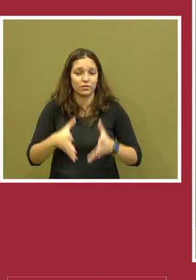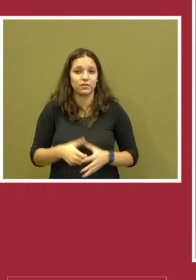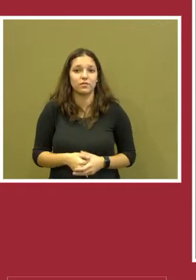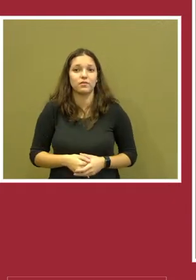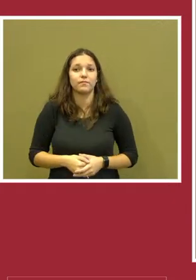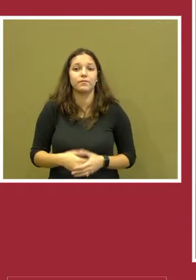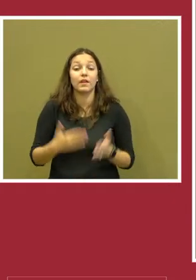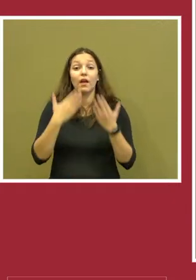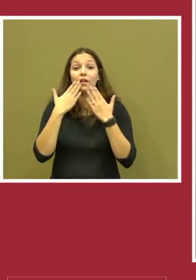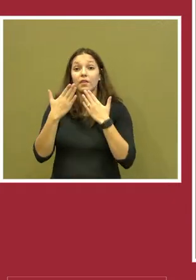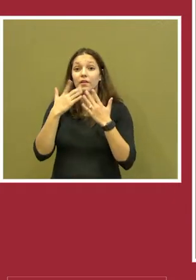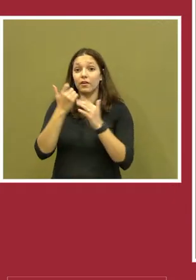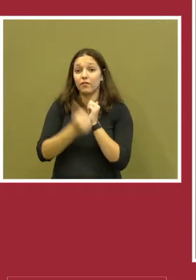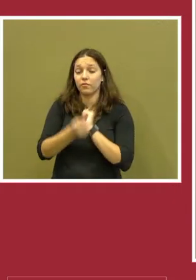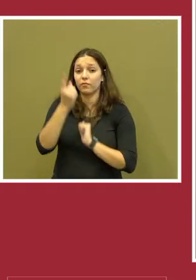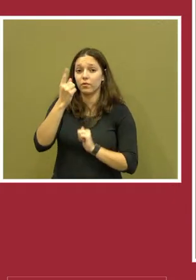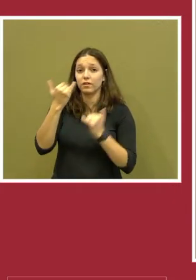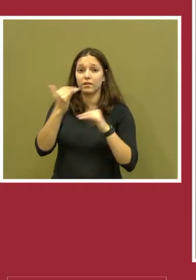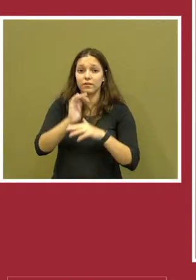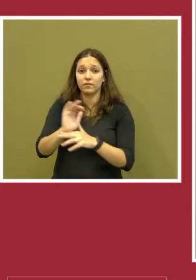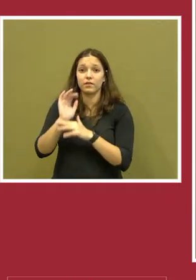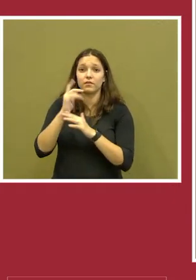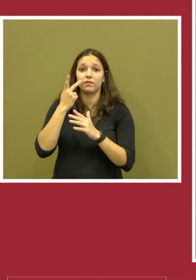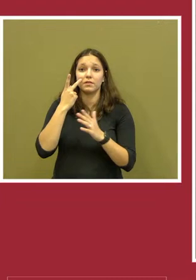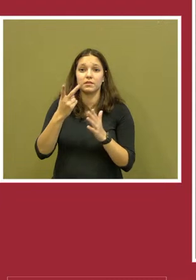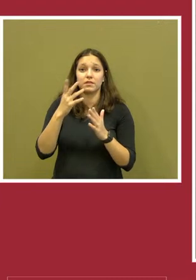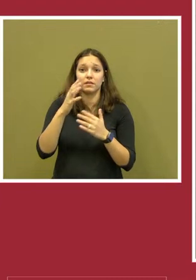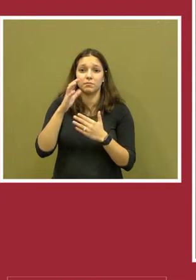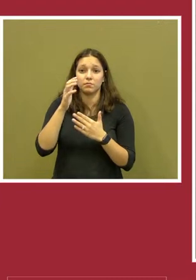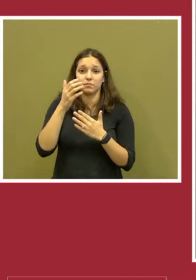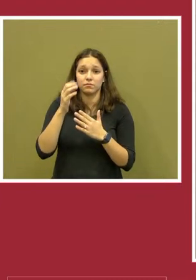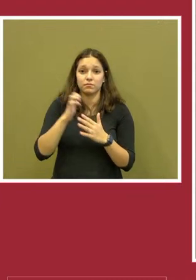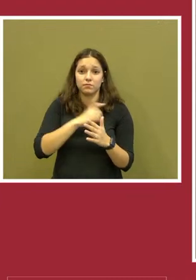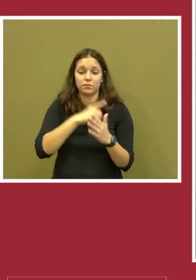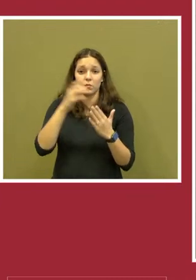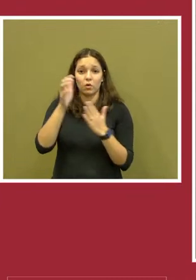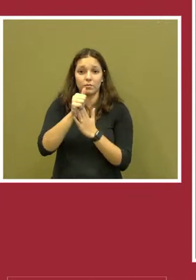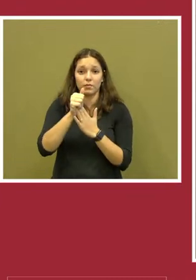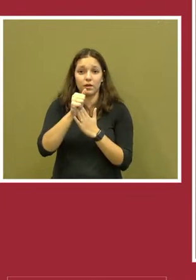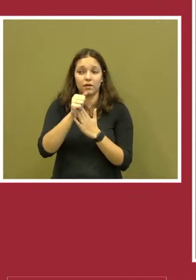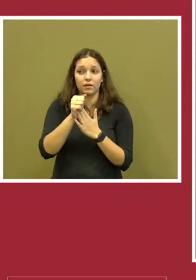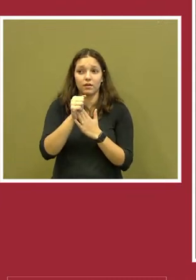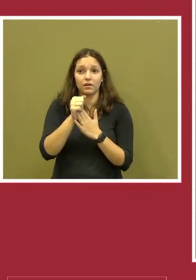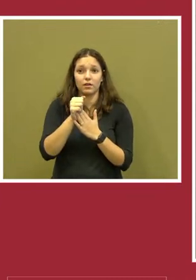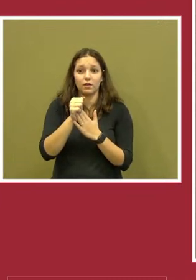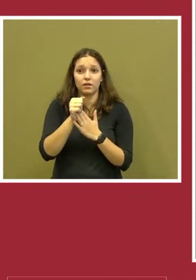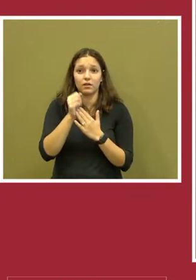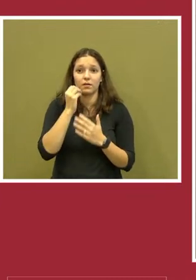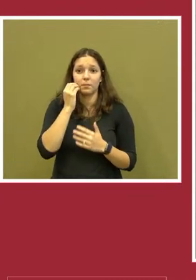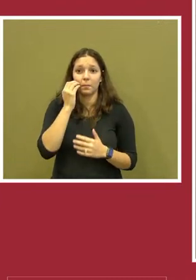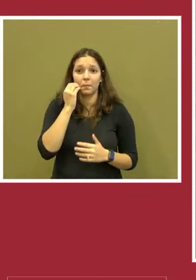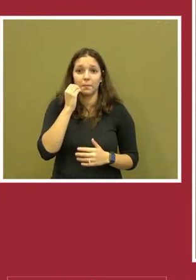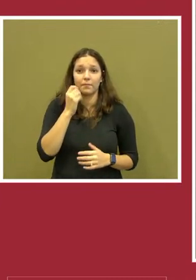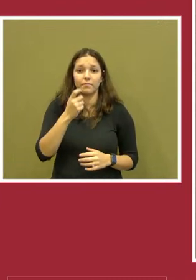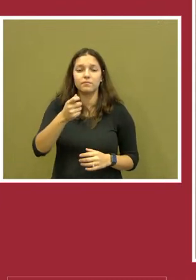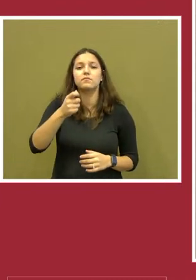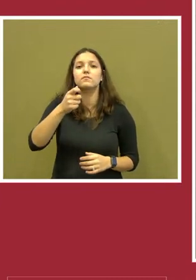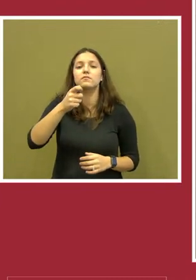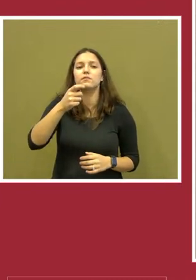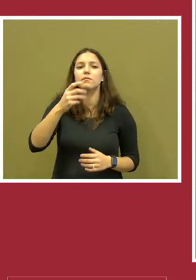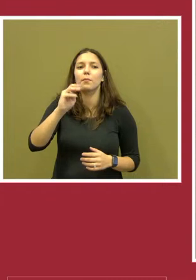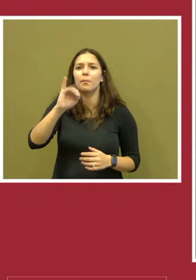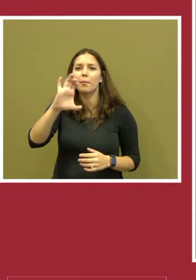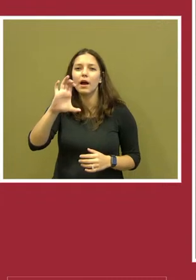Thank you, everyone. This evening, you'll find in your board packet and in front of you are put it to my